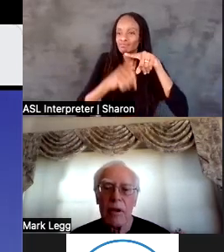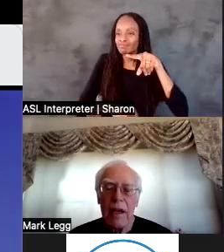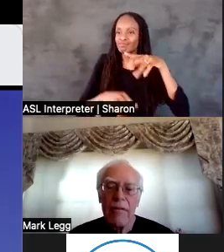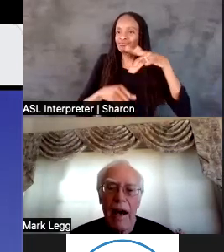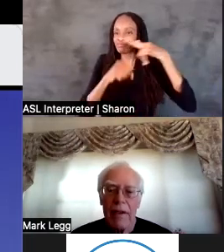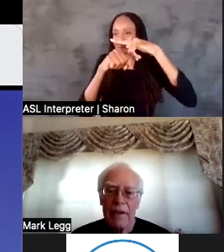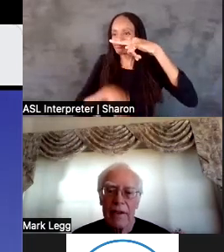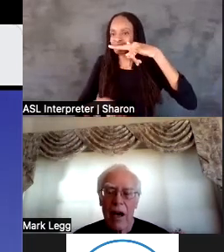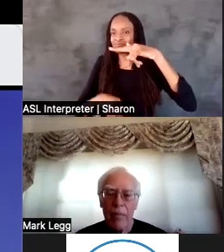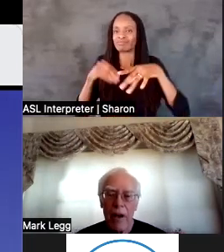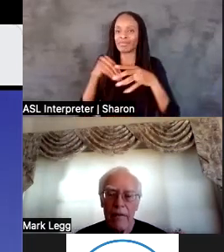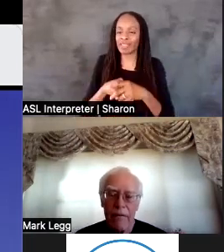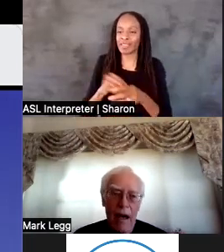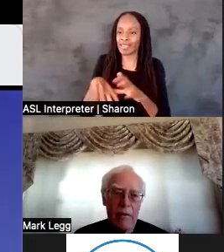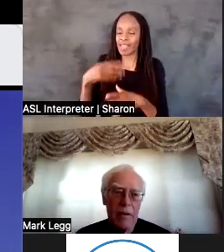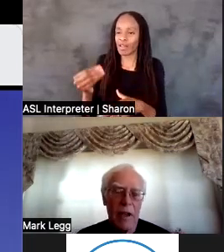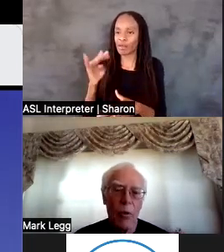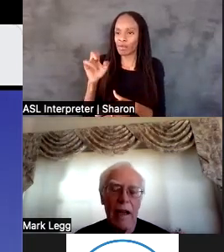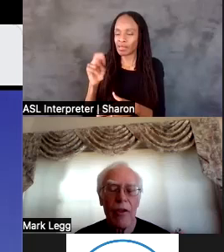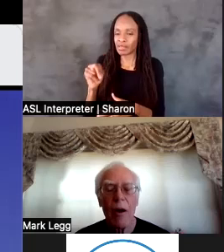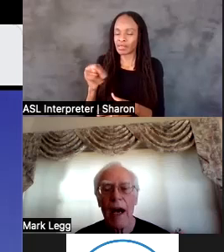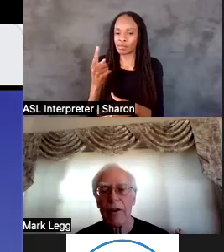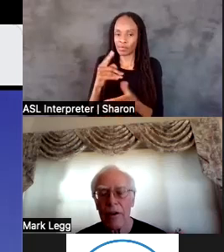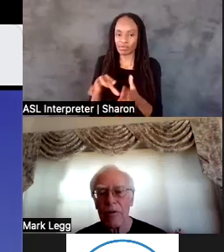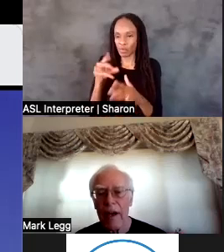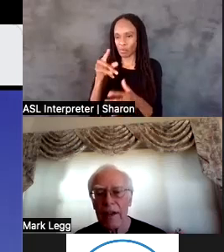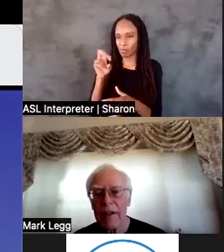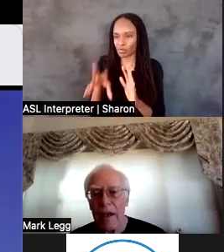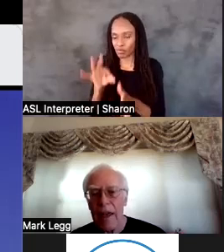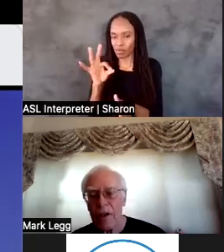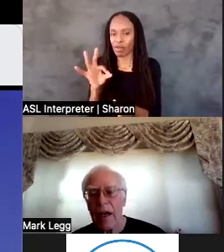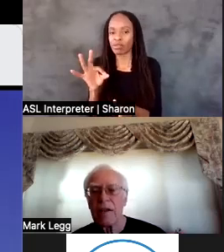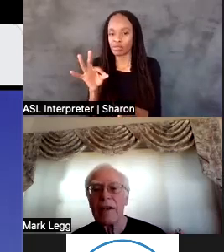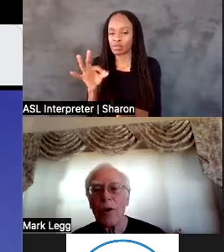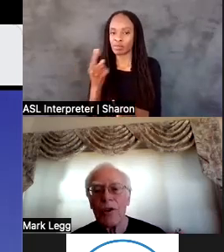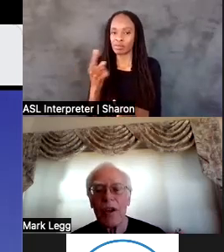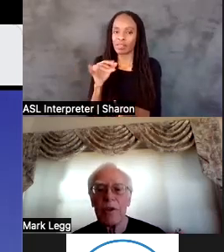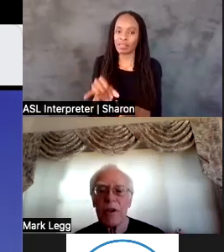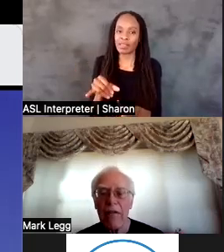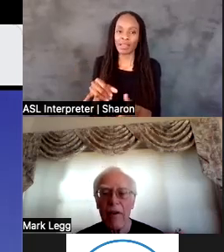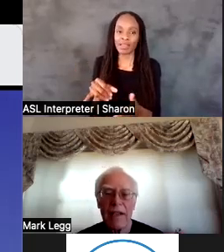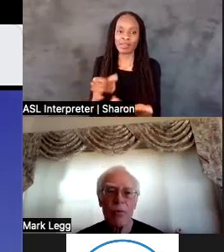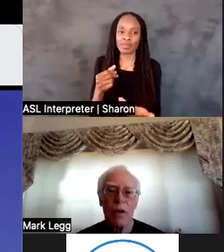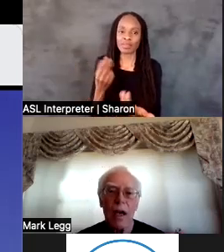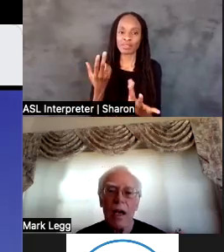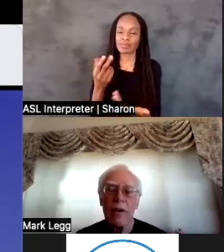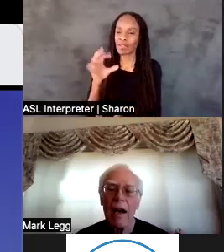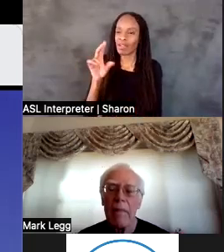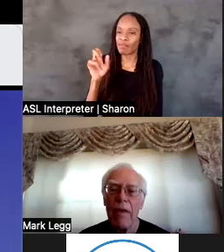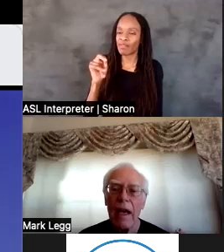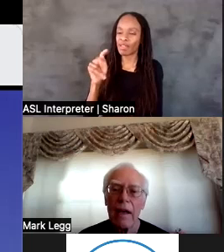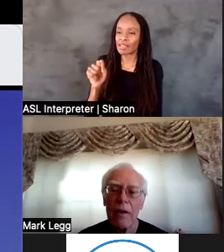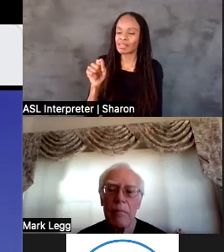Lonsdale found this scarp there, and he found what he thought were hydrothermal vents. They turn out to be cold seeps, but you have vents where you